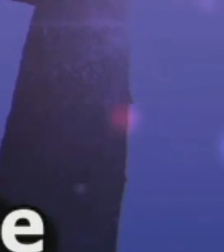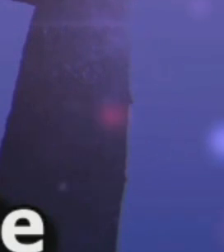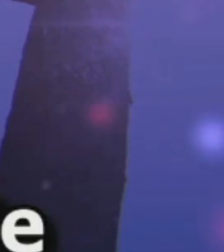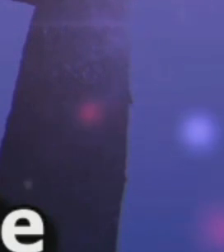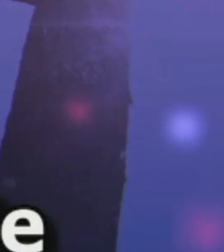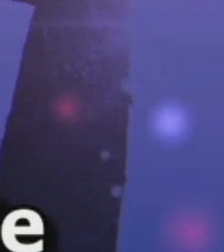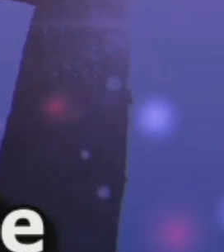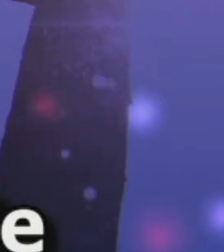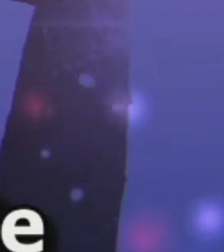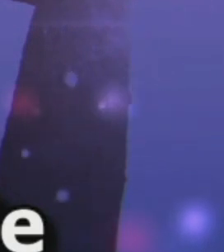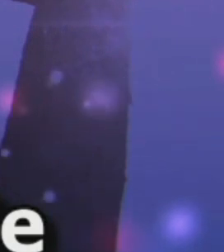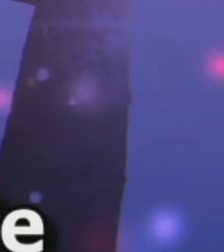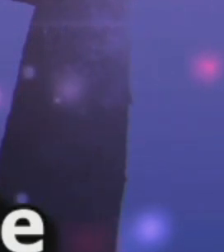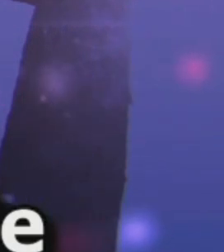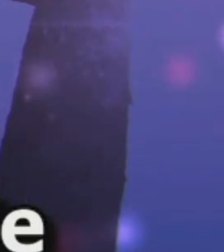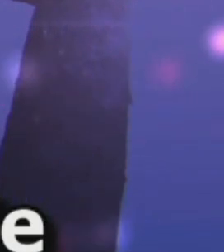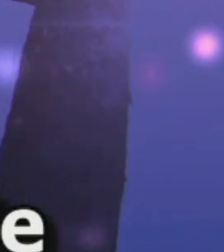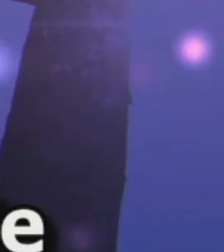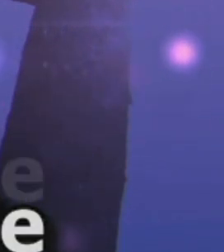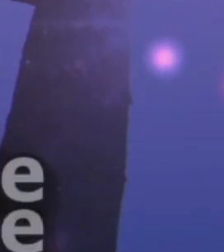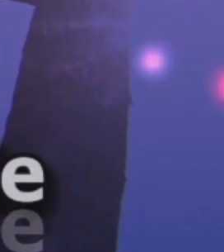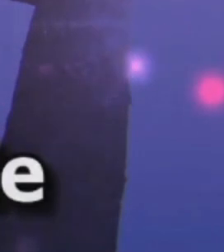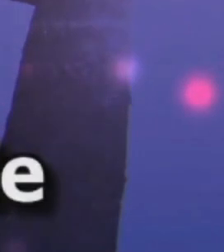believe. Lord, I